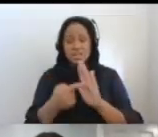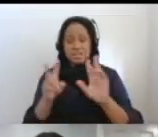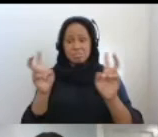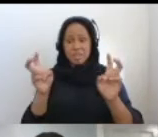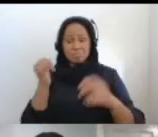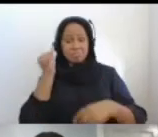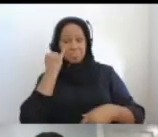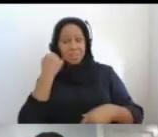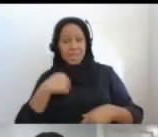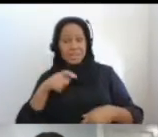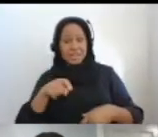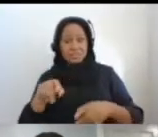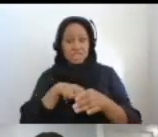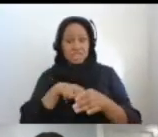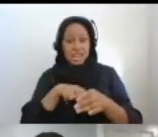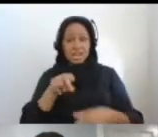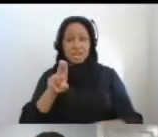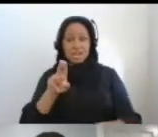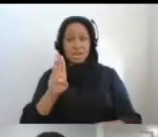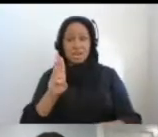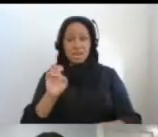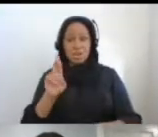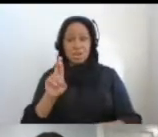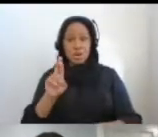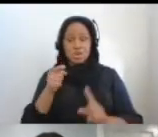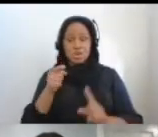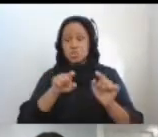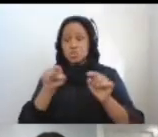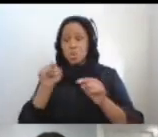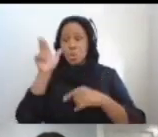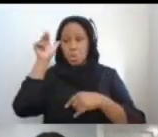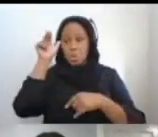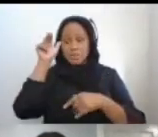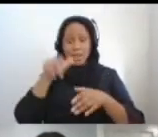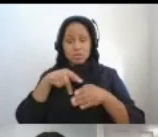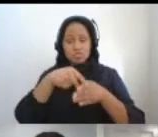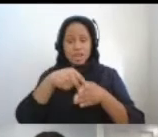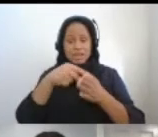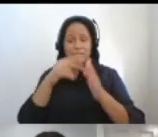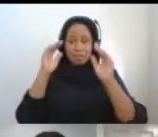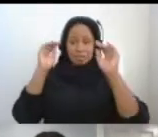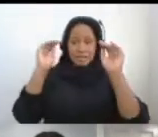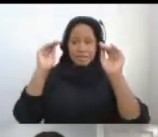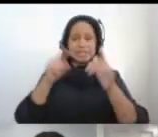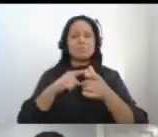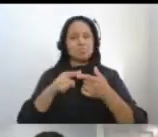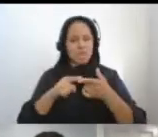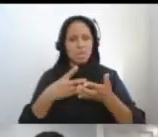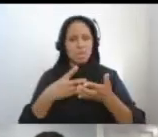I need to take an Uber to get to my horseback riding lessons, it'll pay for that Uber. If I need to